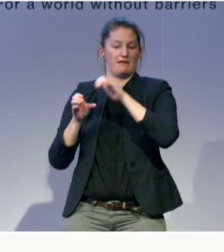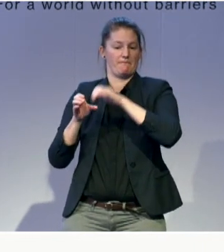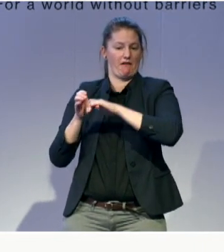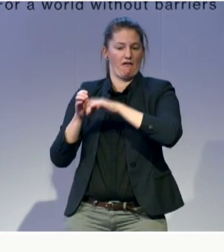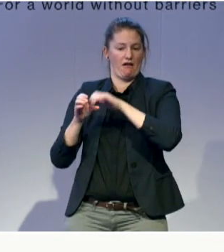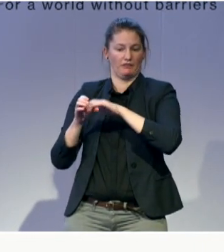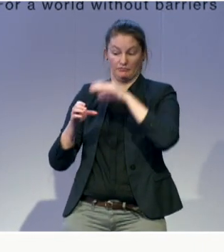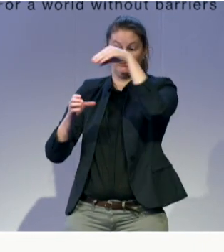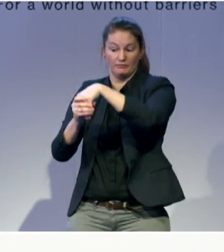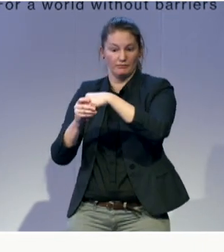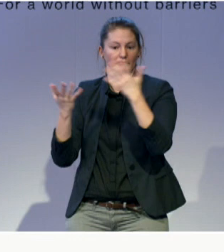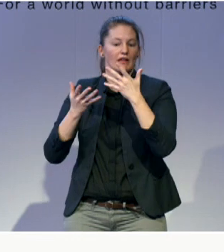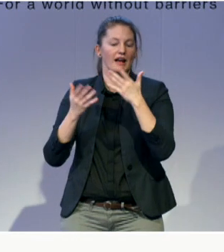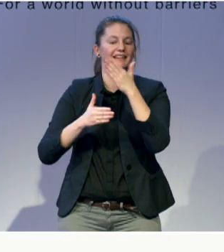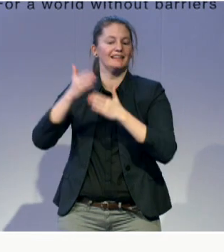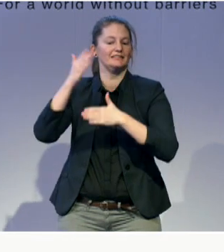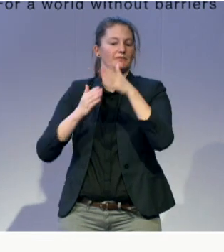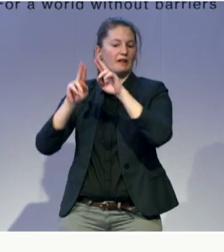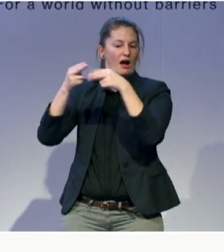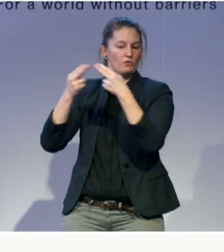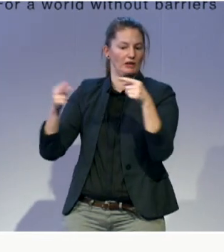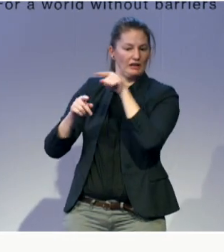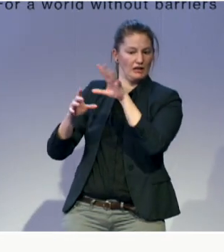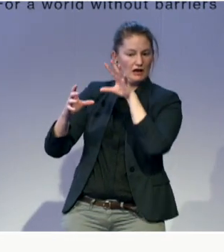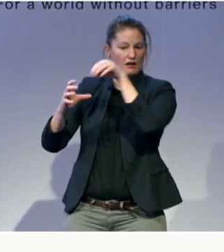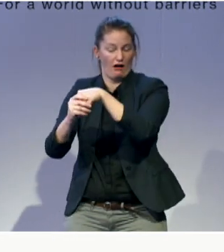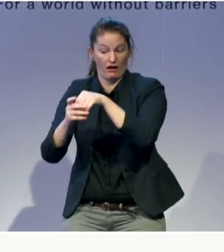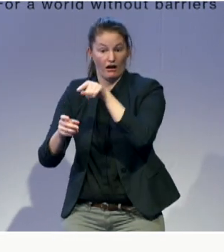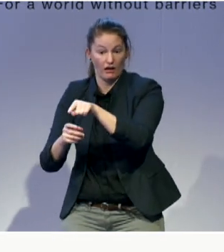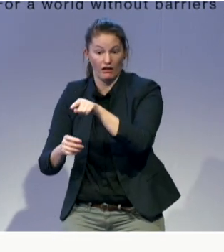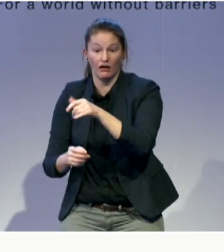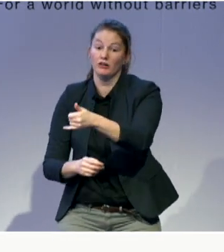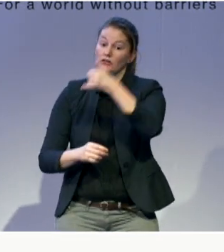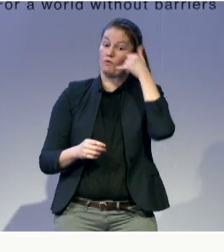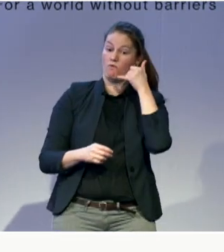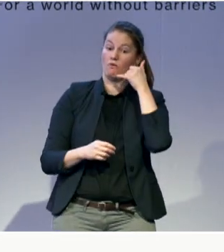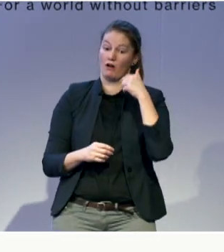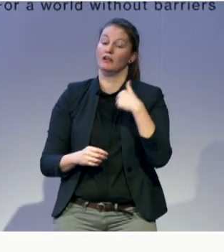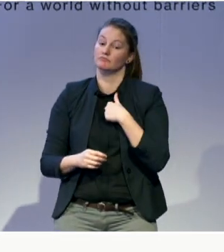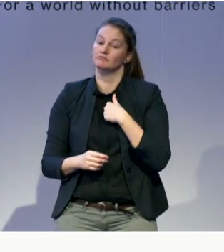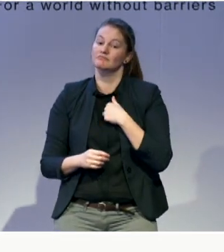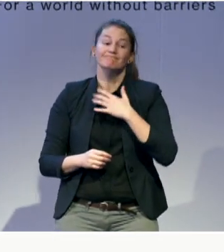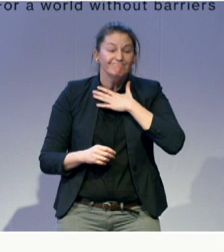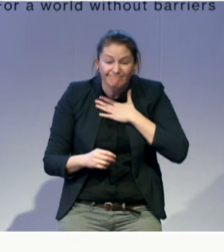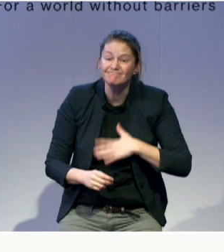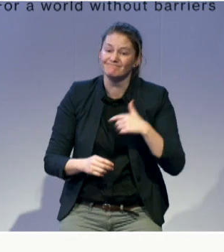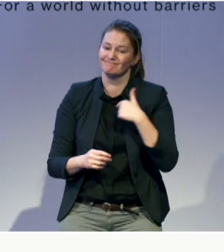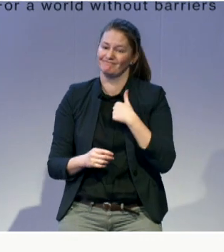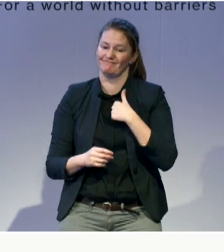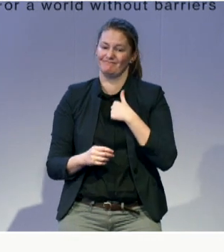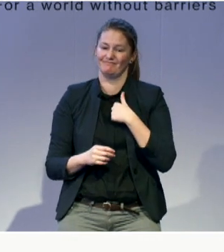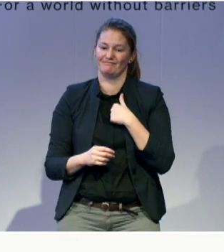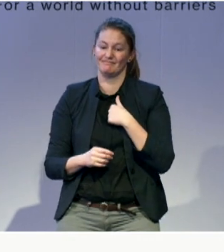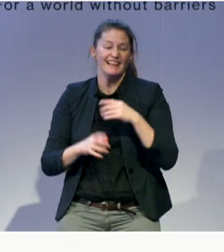you call me and I'll use whatever I need so that you can share. I'm probably running